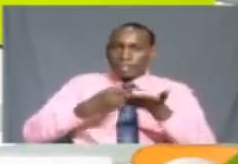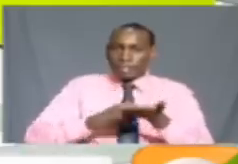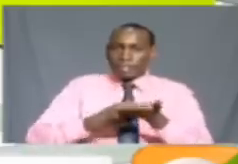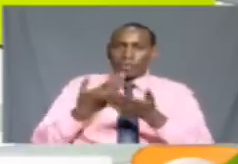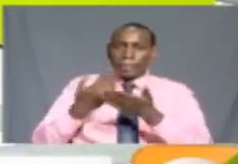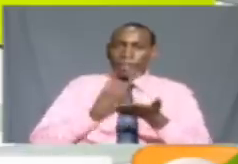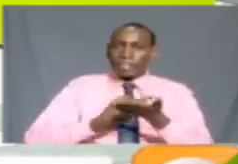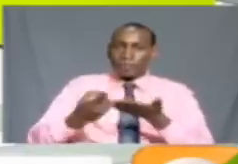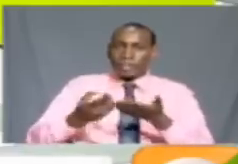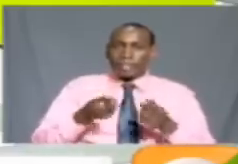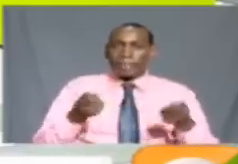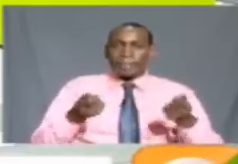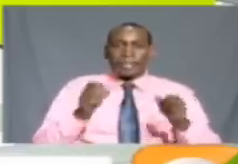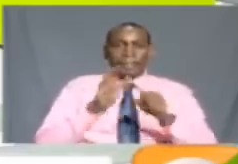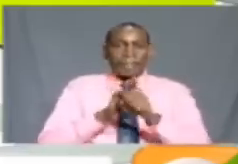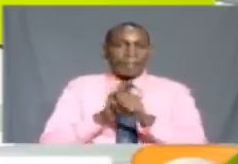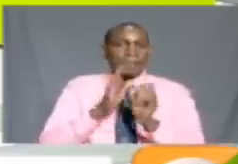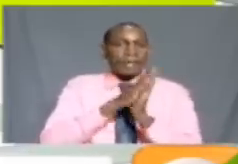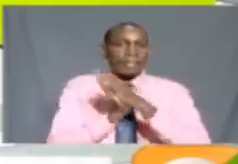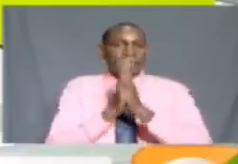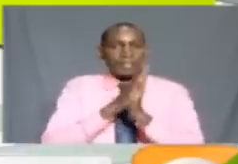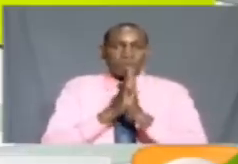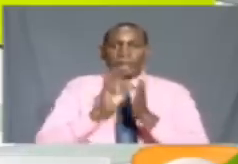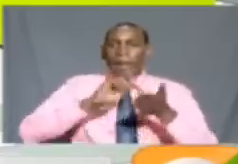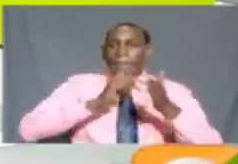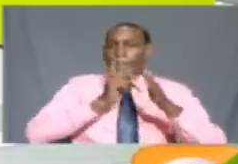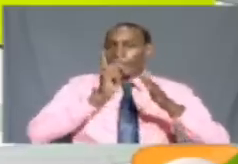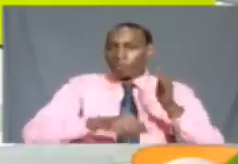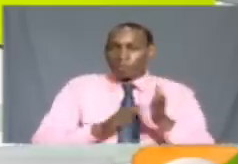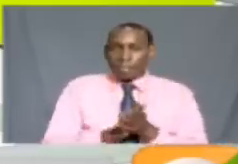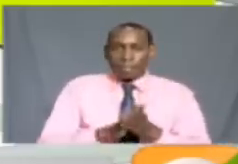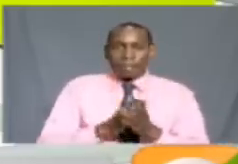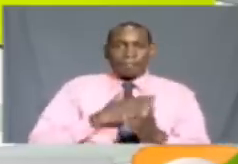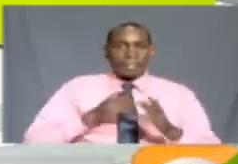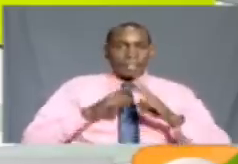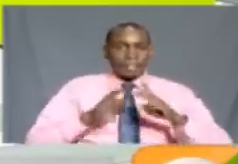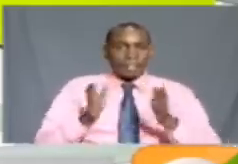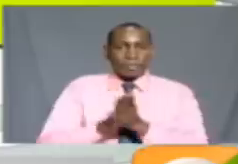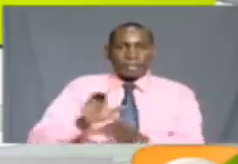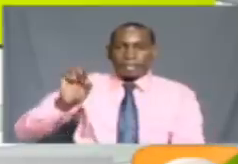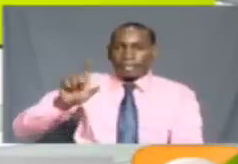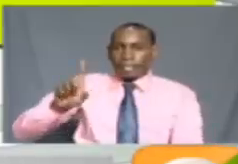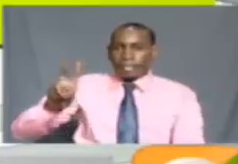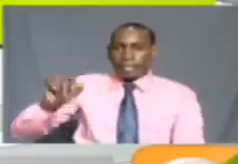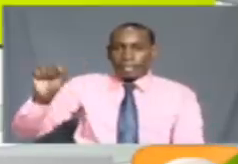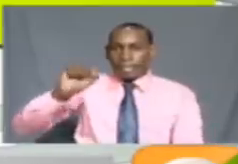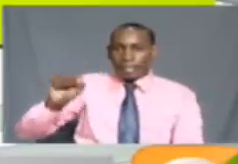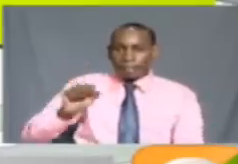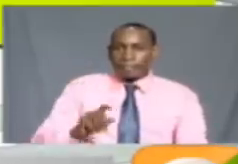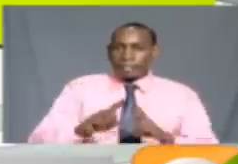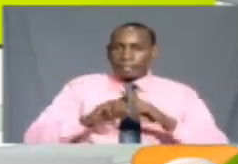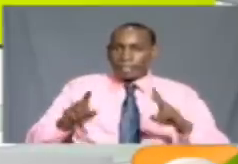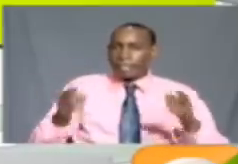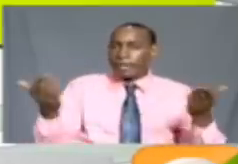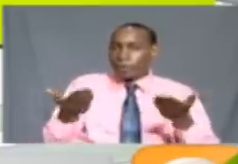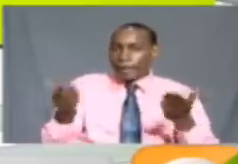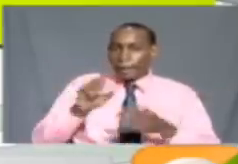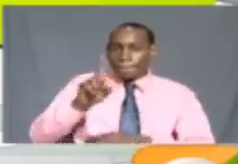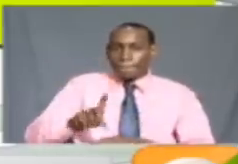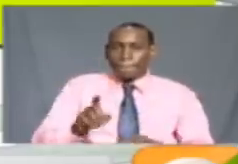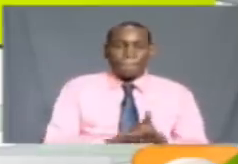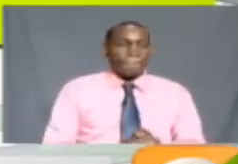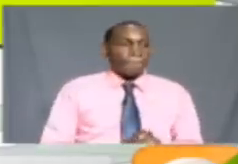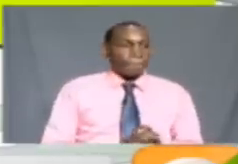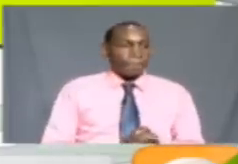media, there have been so many versions as to what this means. But let me begin with you, Elvis. Where did it stem from?